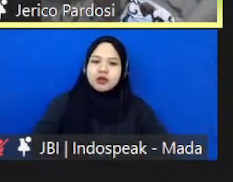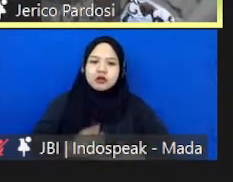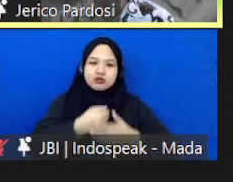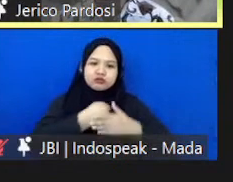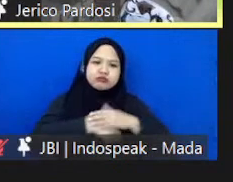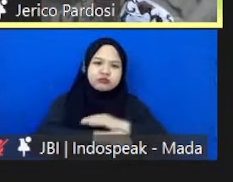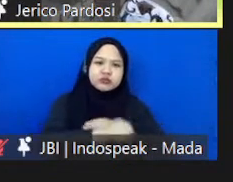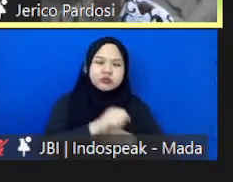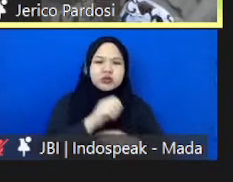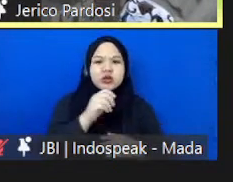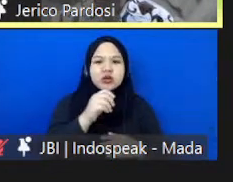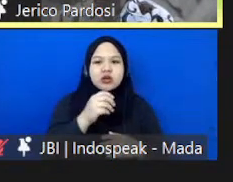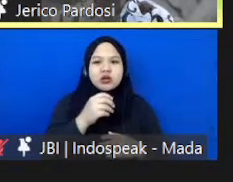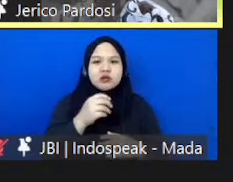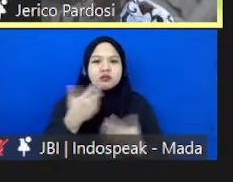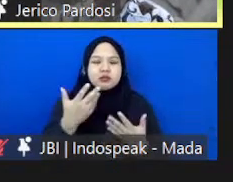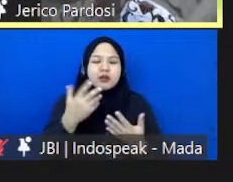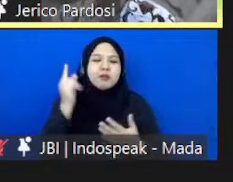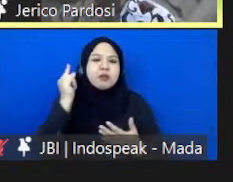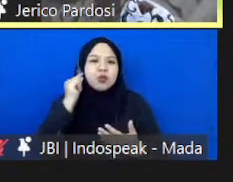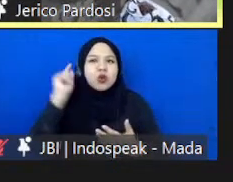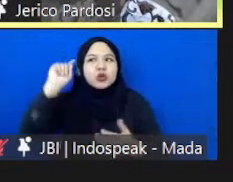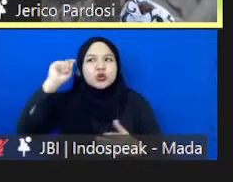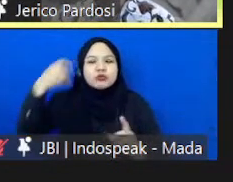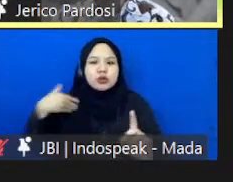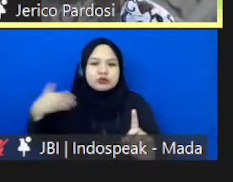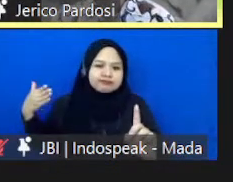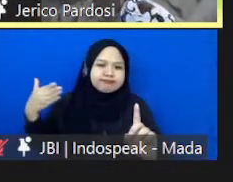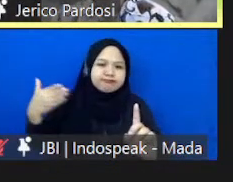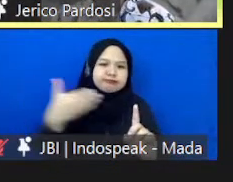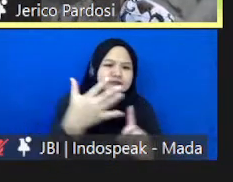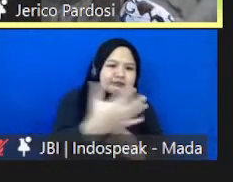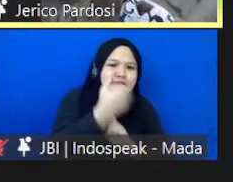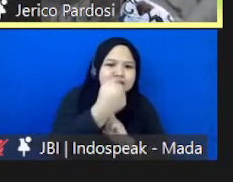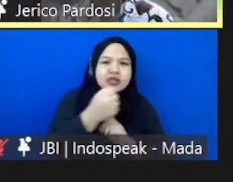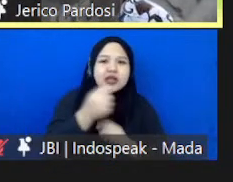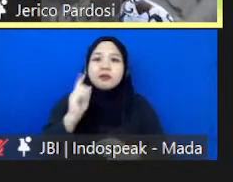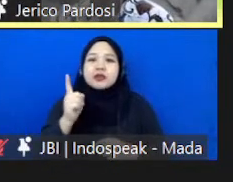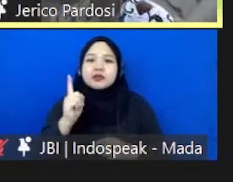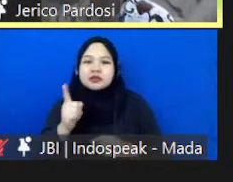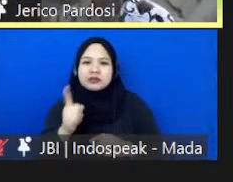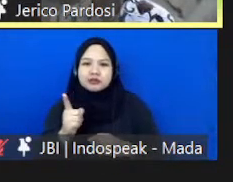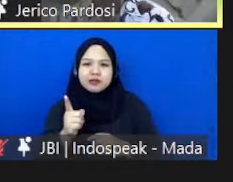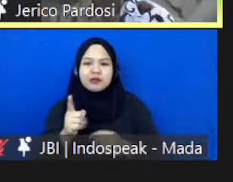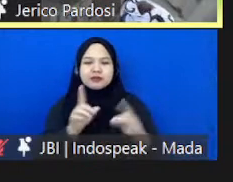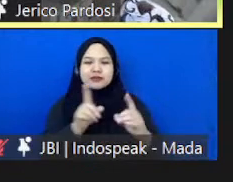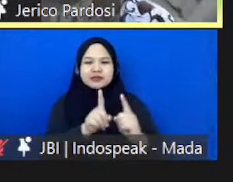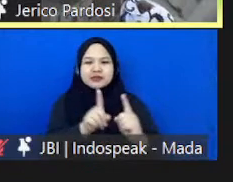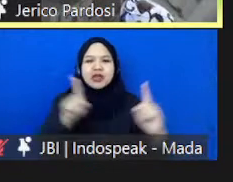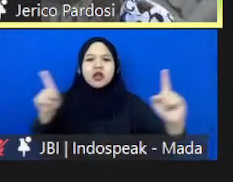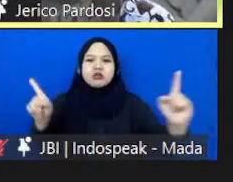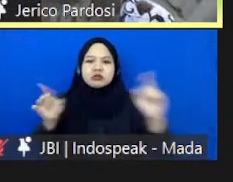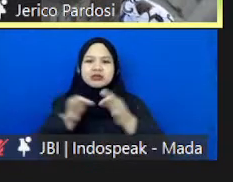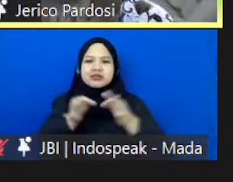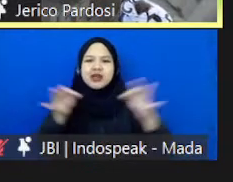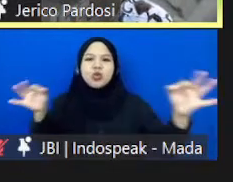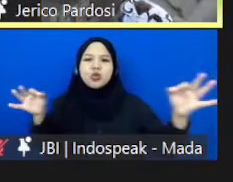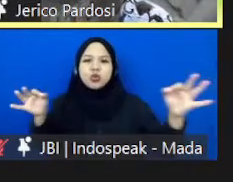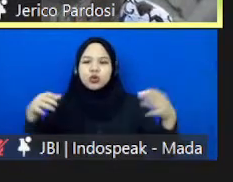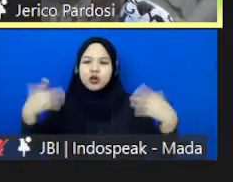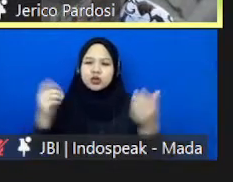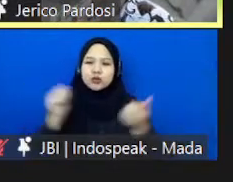second delay in reaching the health facility, mainly driven because of the physical distance, as well as the